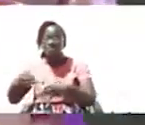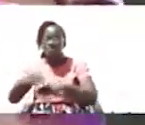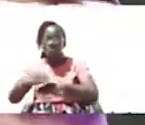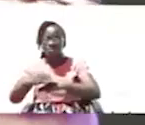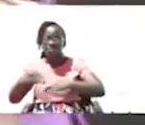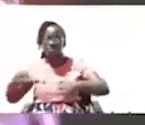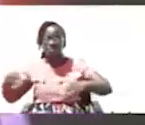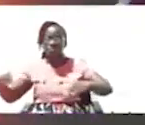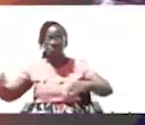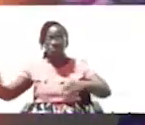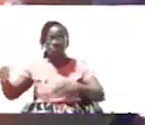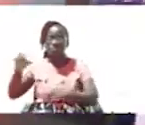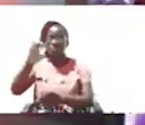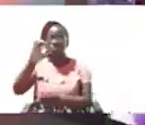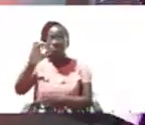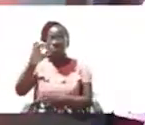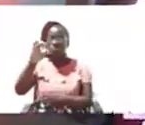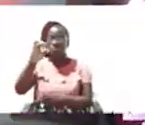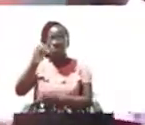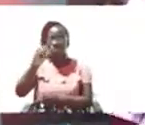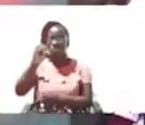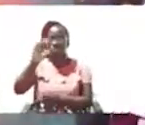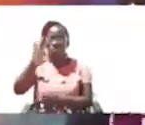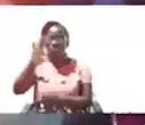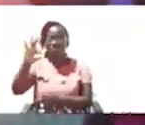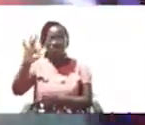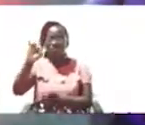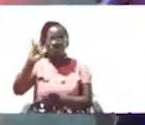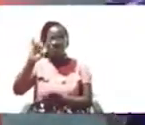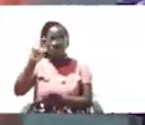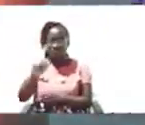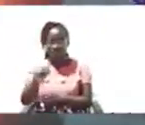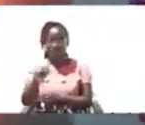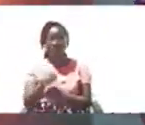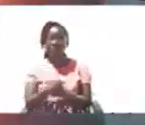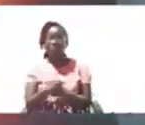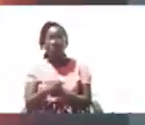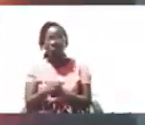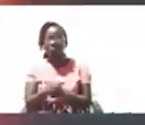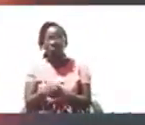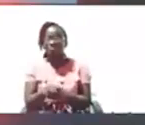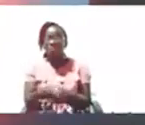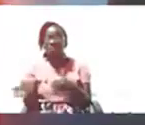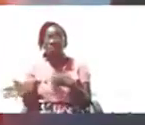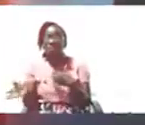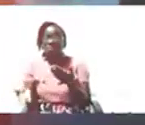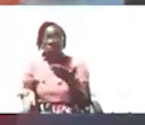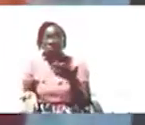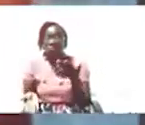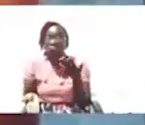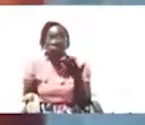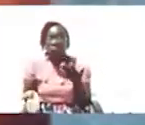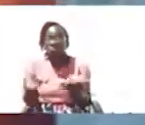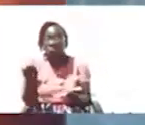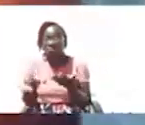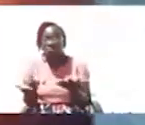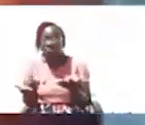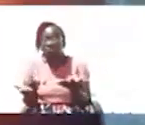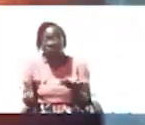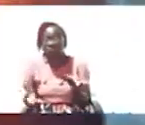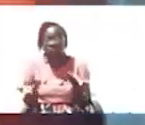Eventually, I saw that proceedings came to a close. They pulled down the cloth. Whether the dead person could hear or not, we don't